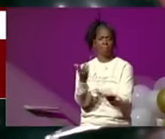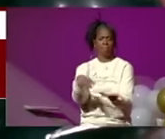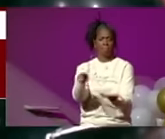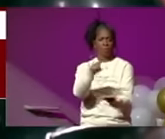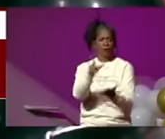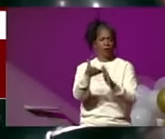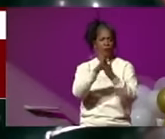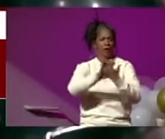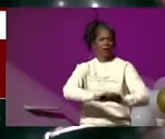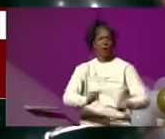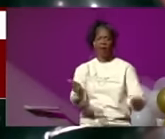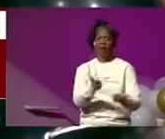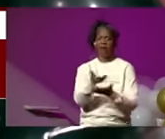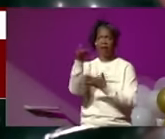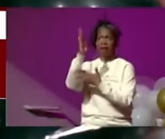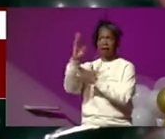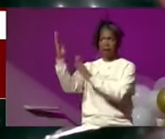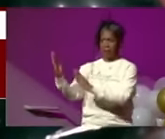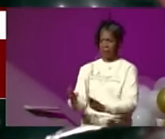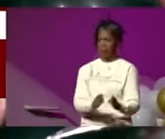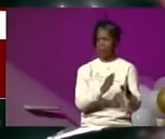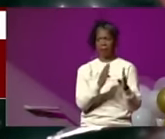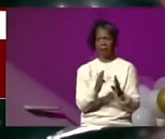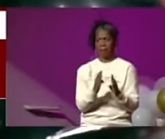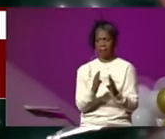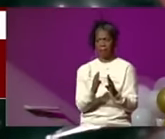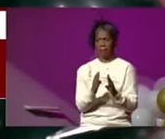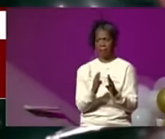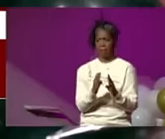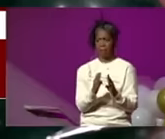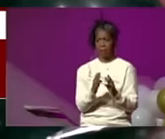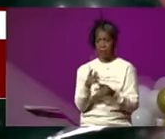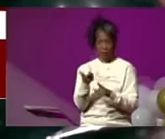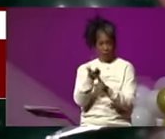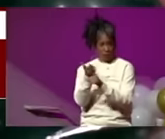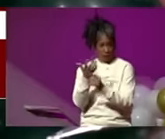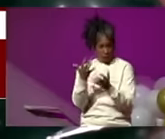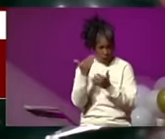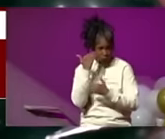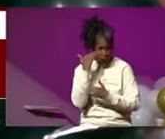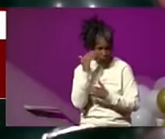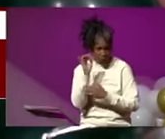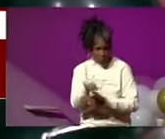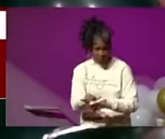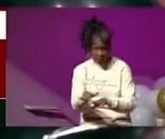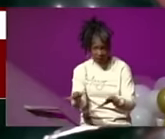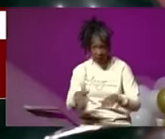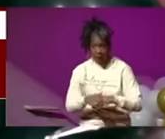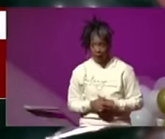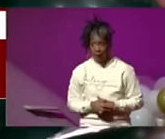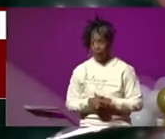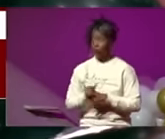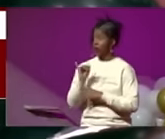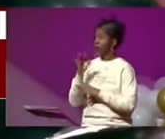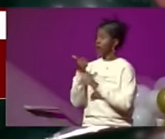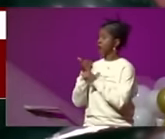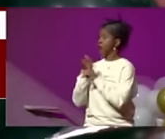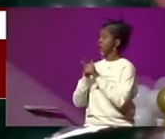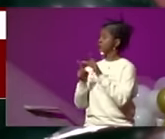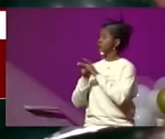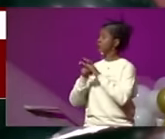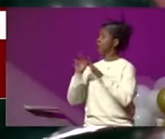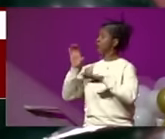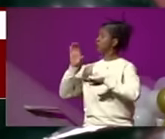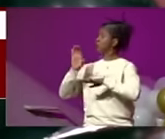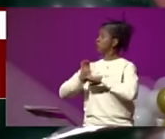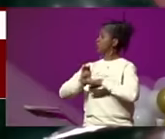intends for you to become. Don't you want to know that child? If you came to church and you